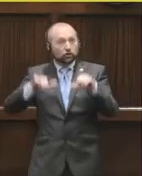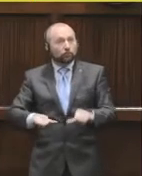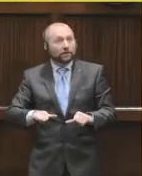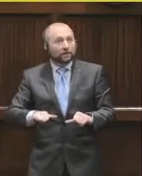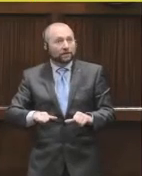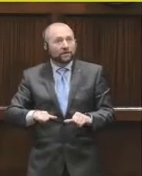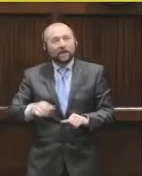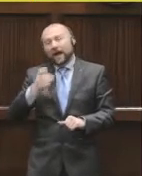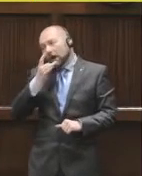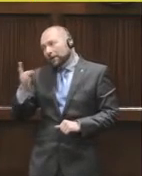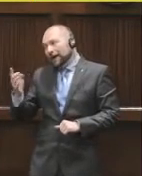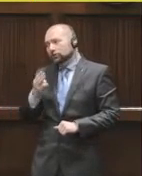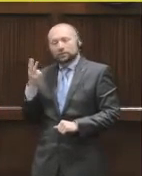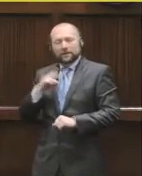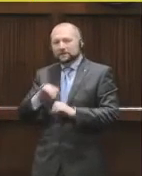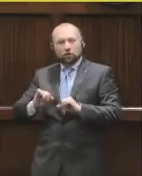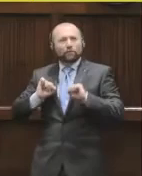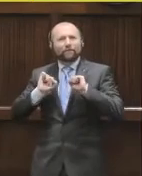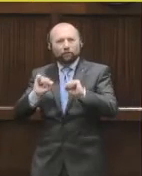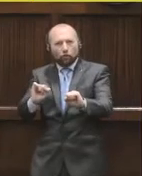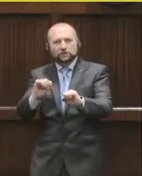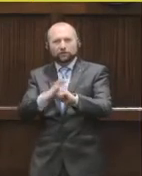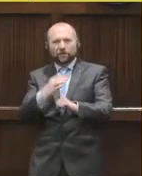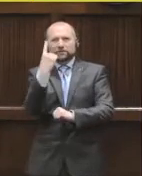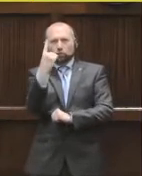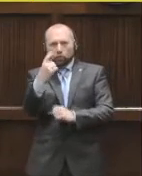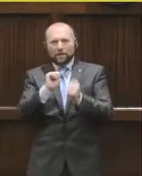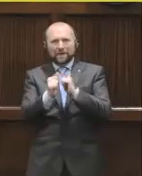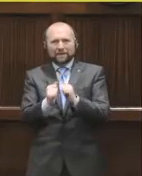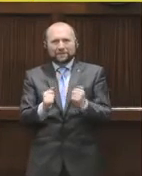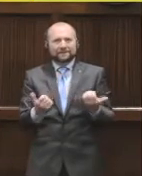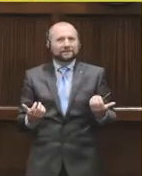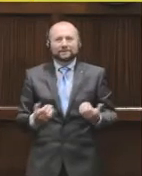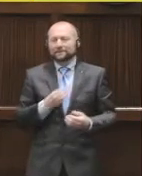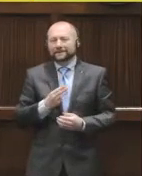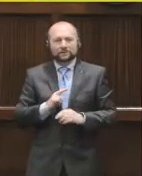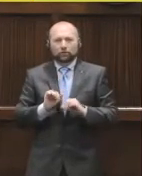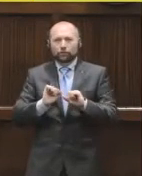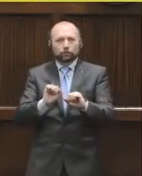ask you not to press the amendment. That's my personal view at the moment. Thank you.